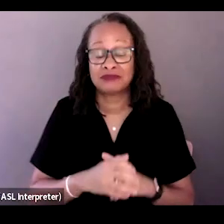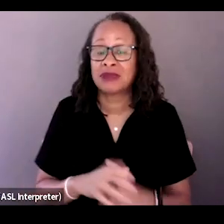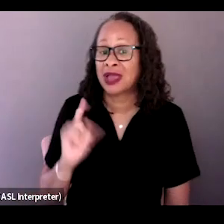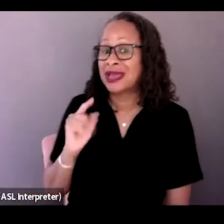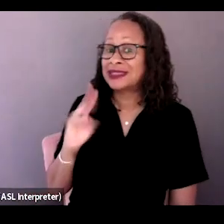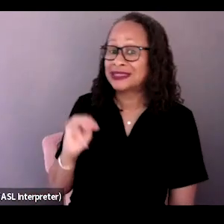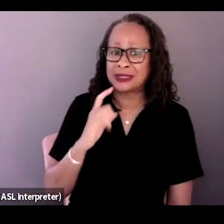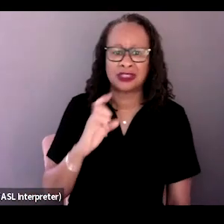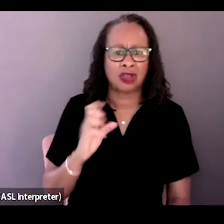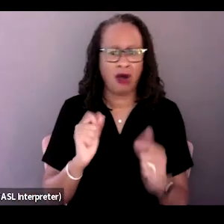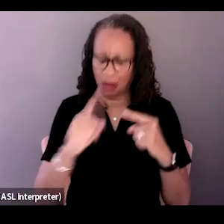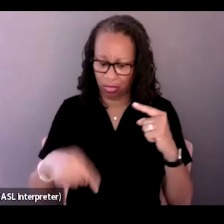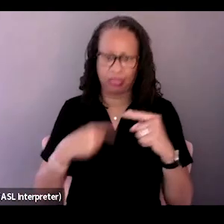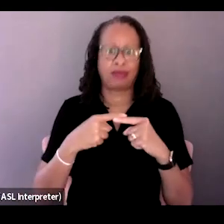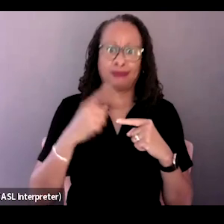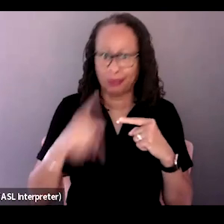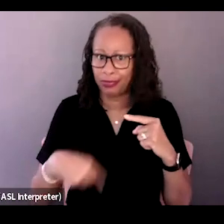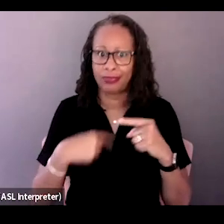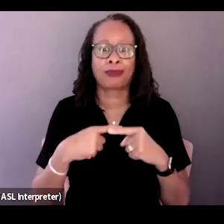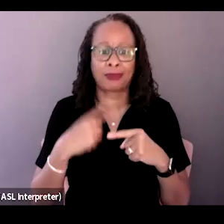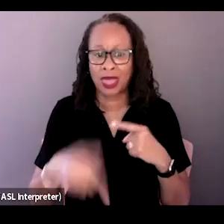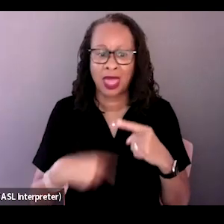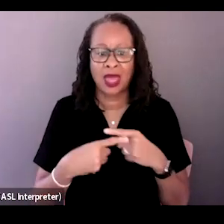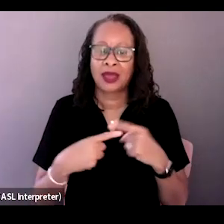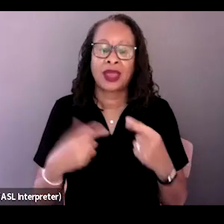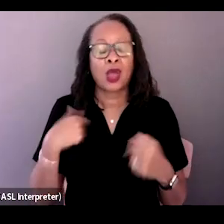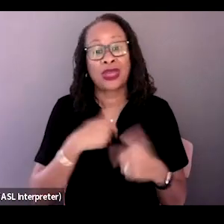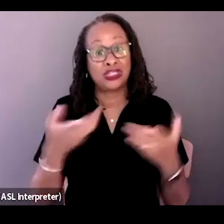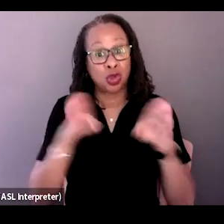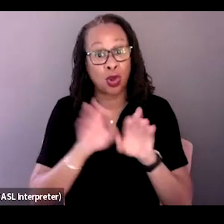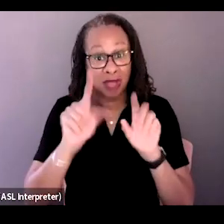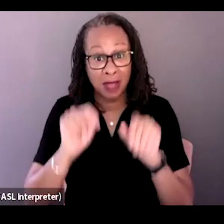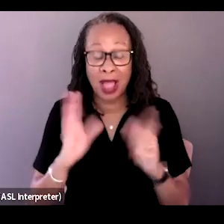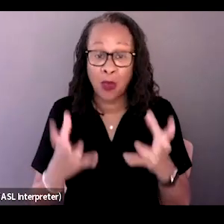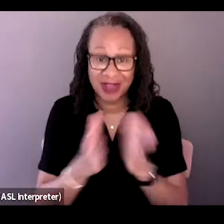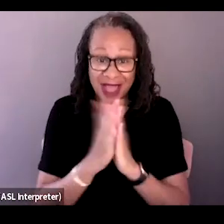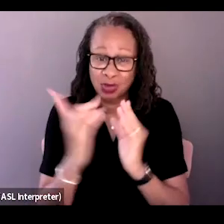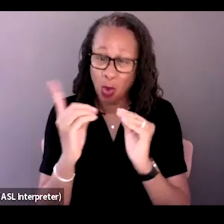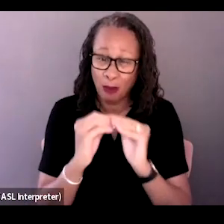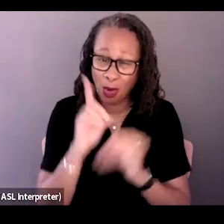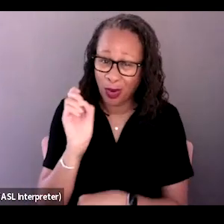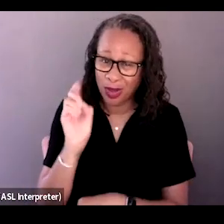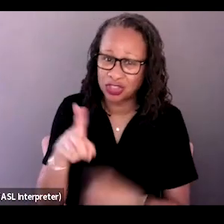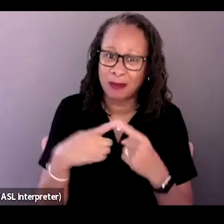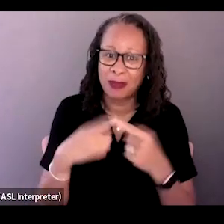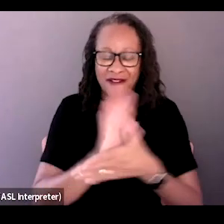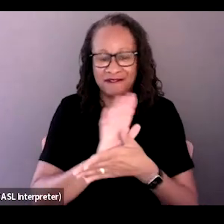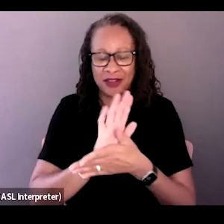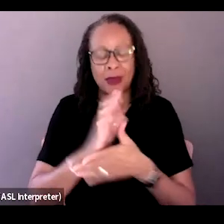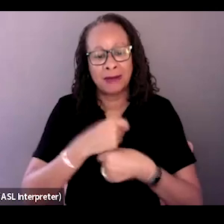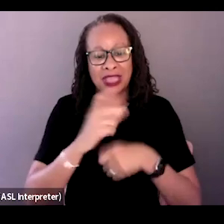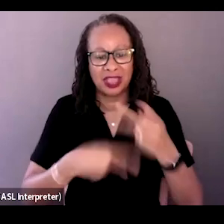all very circular, isn't it? We have to close up. I do want to ask one more question, a filmmaking sort of question. You